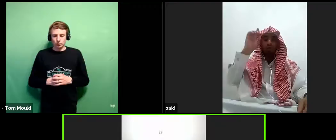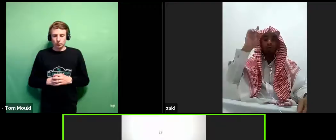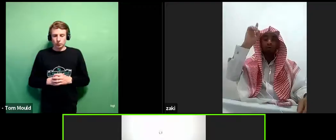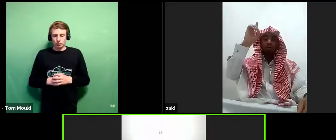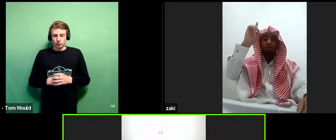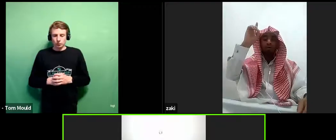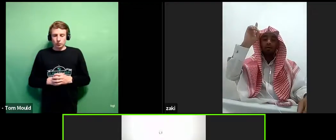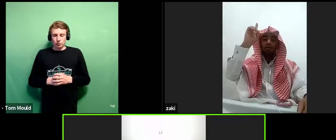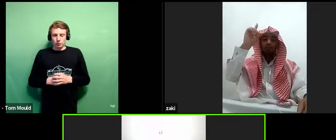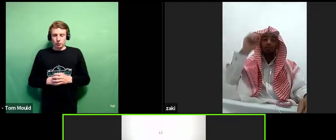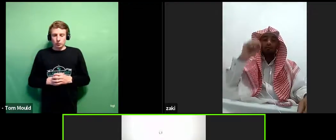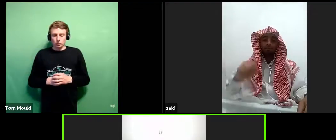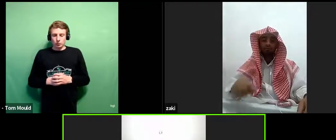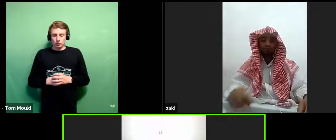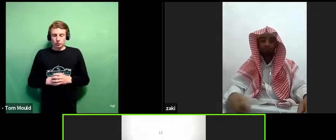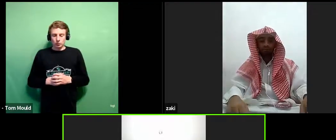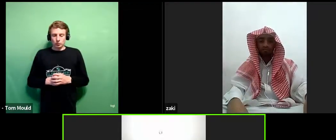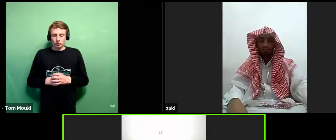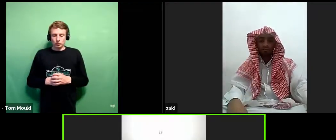lillah.